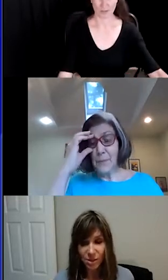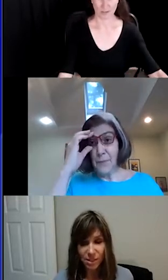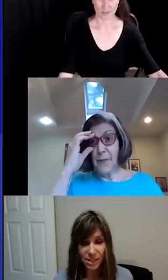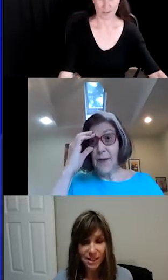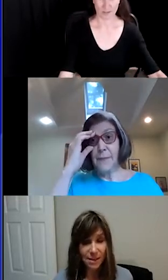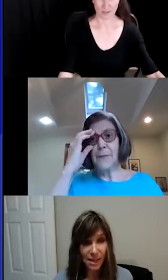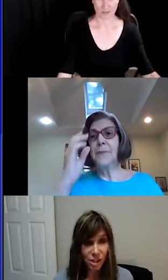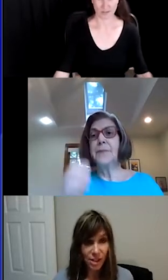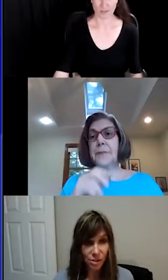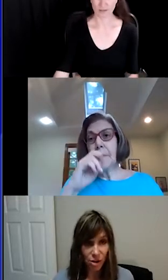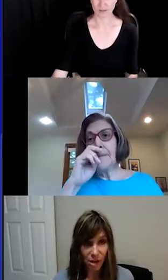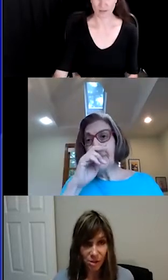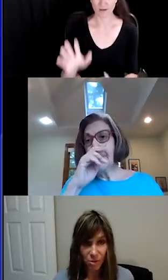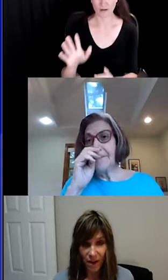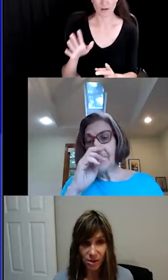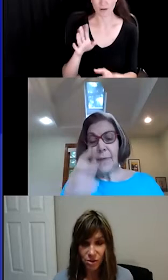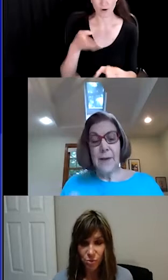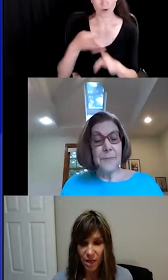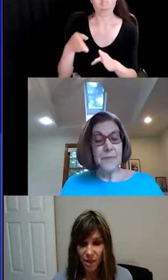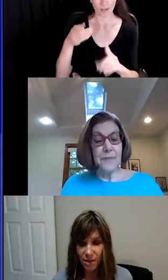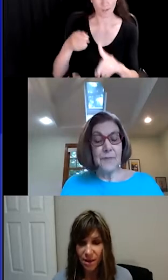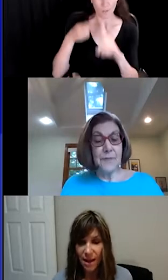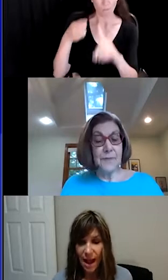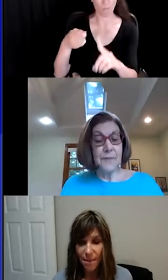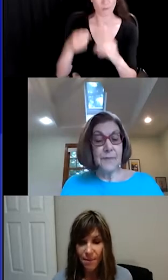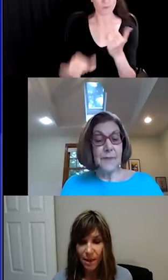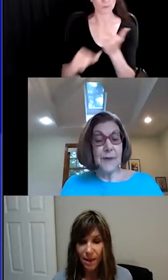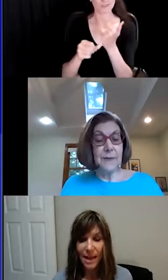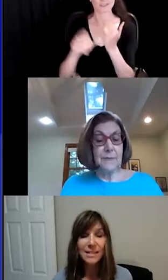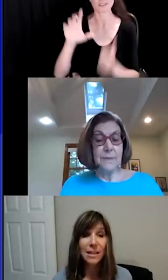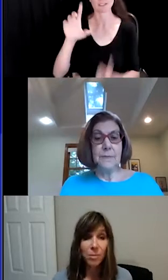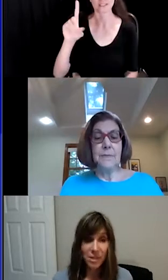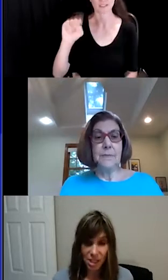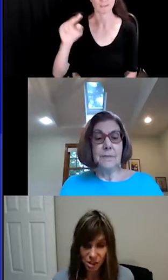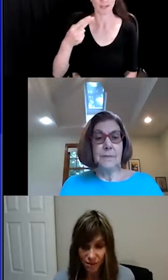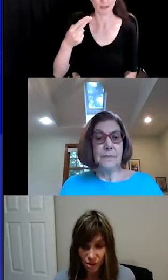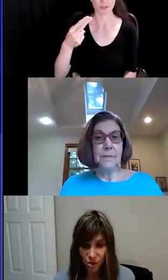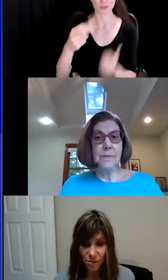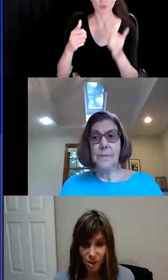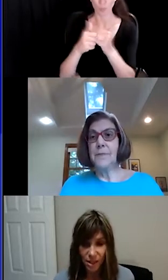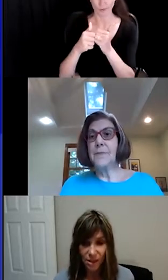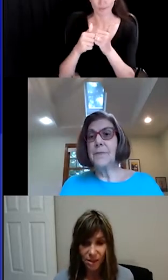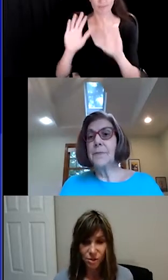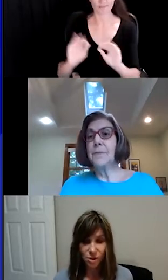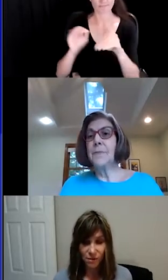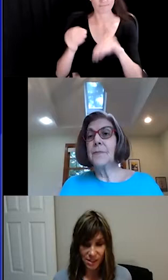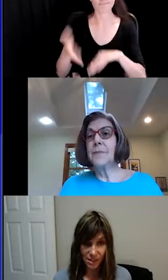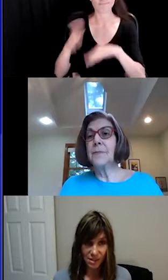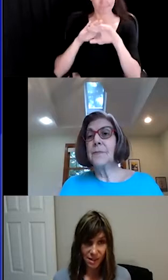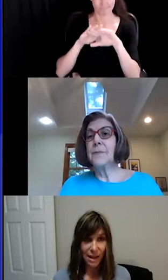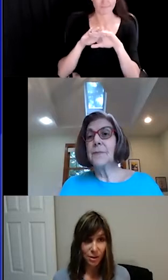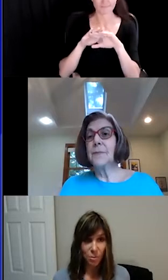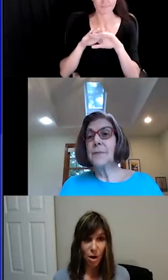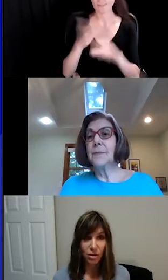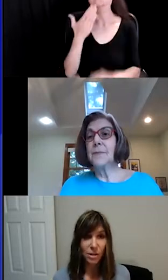lately has been to assist DMH and its contracted providers with enhancing implementation of adult community clinical